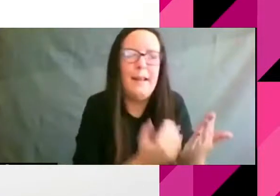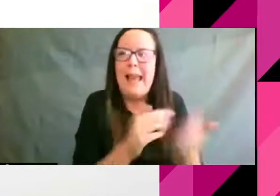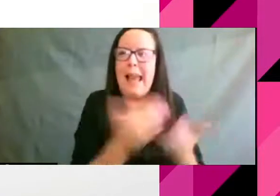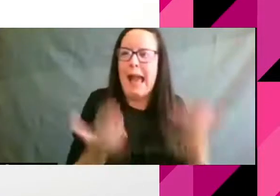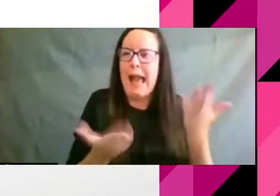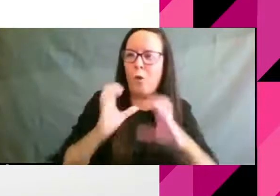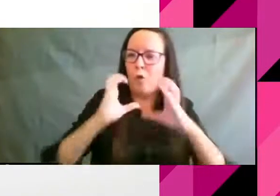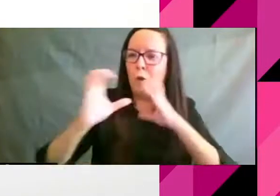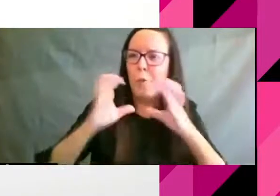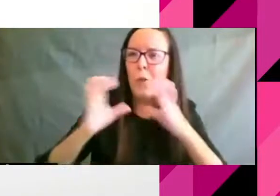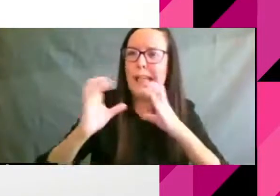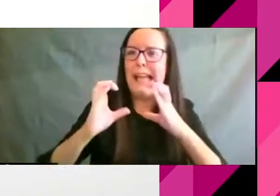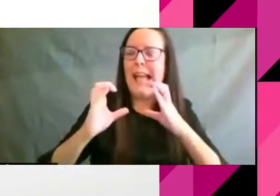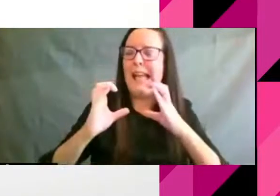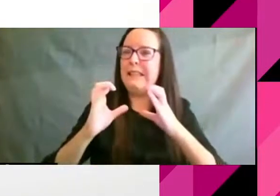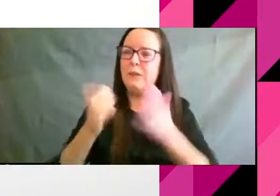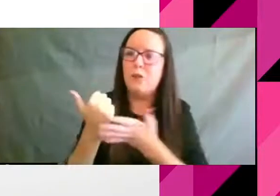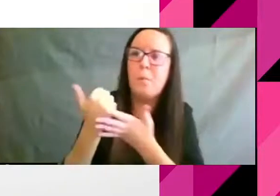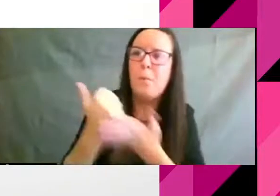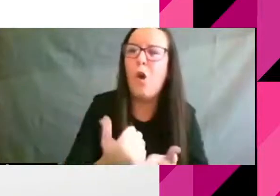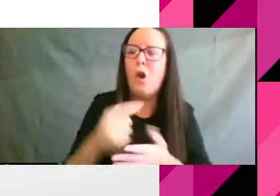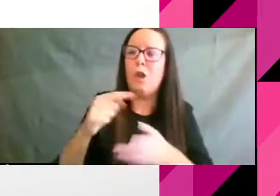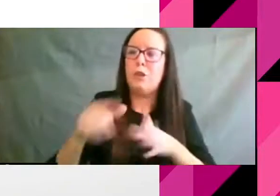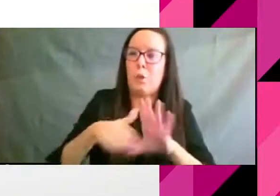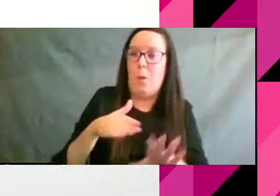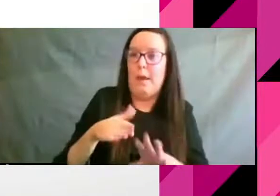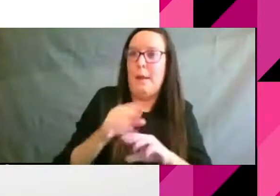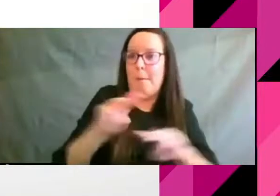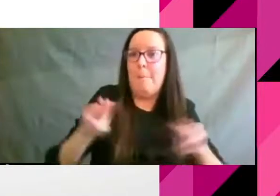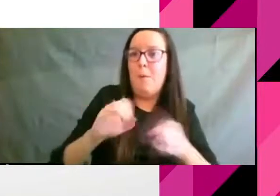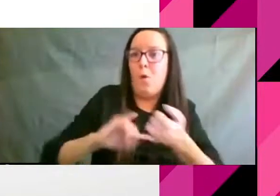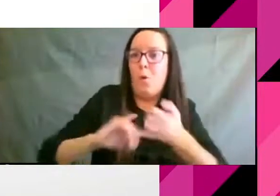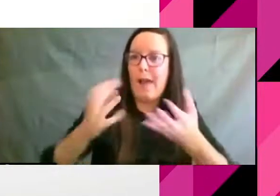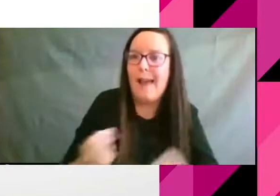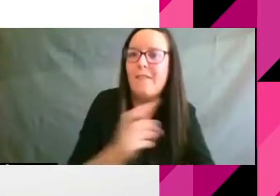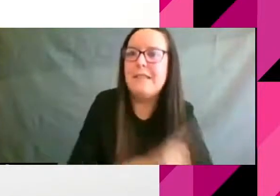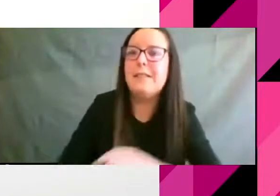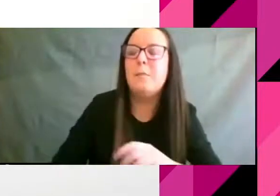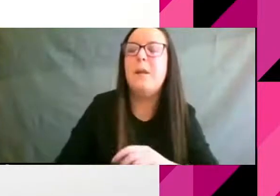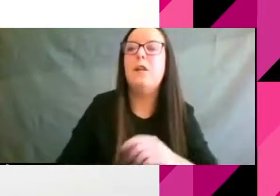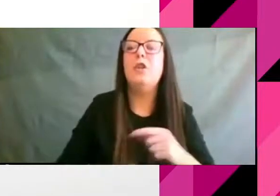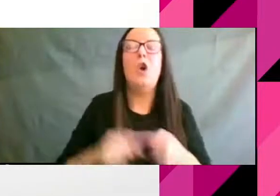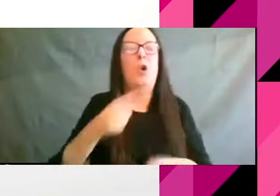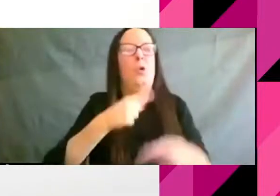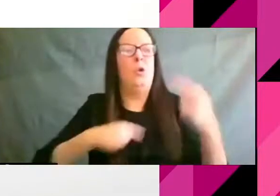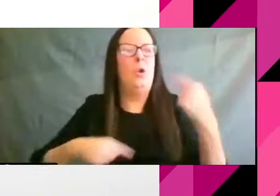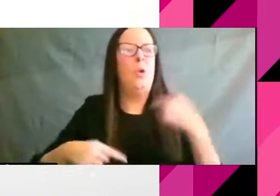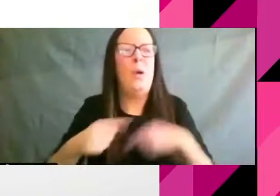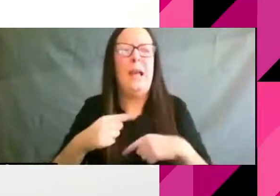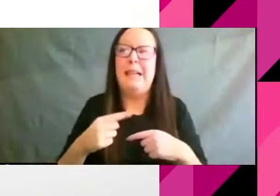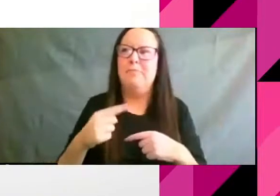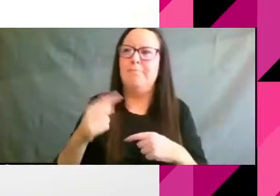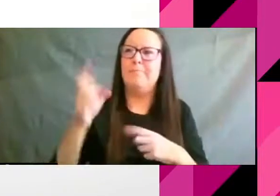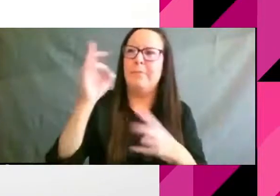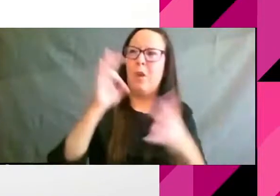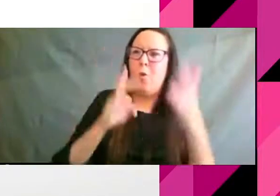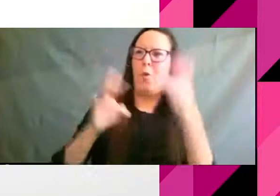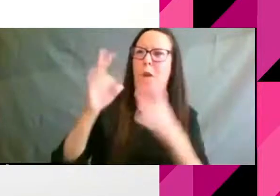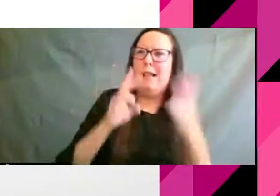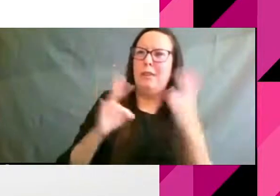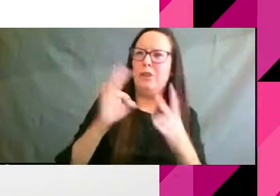for persons with disabilities. We also face negative attitudes that question the ability of people with